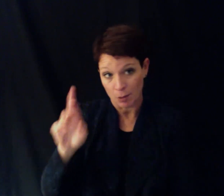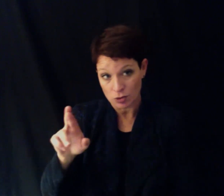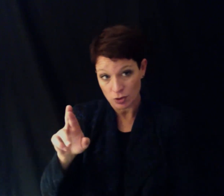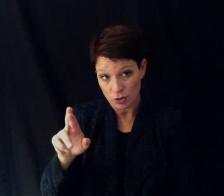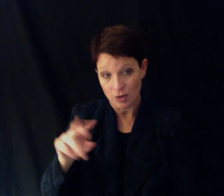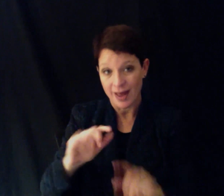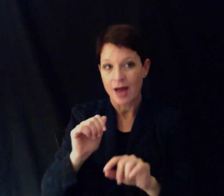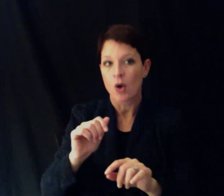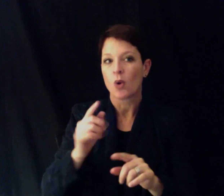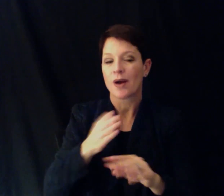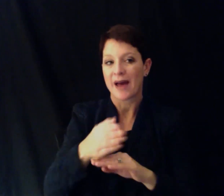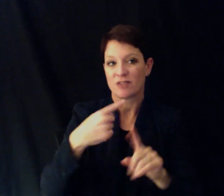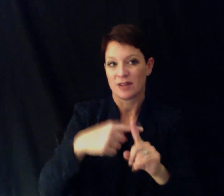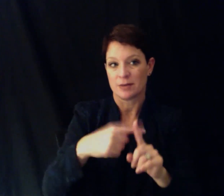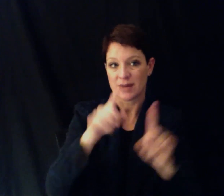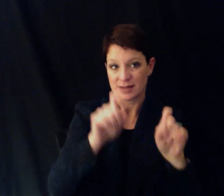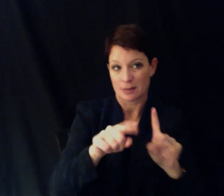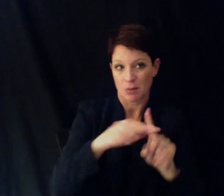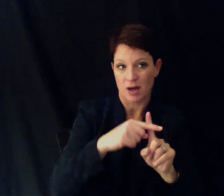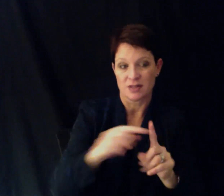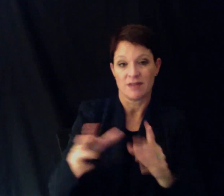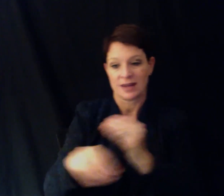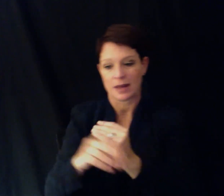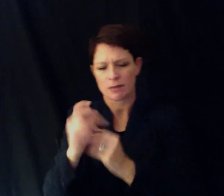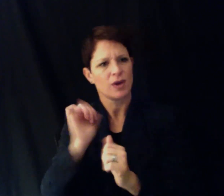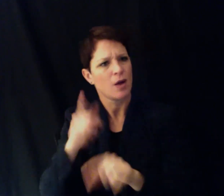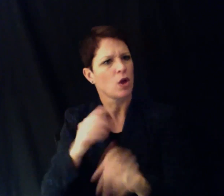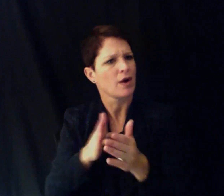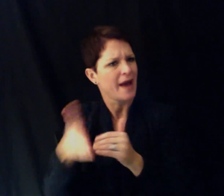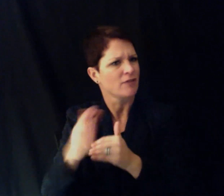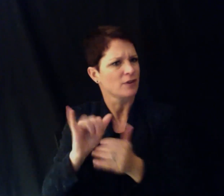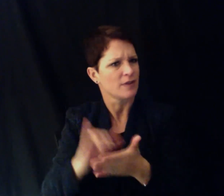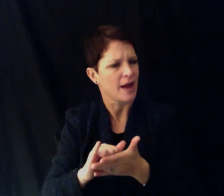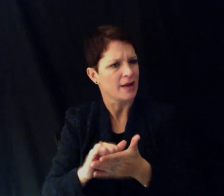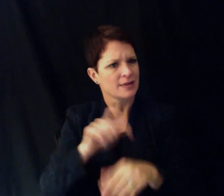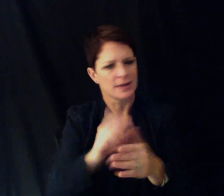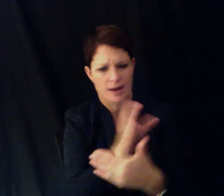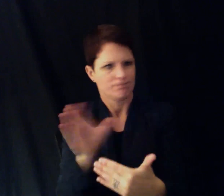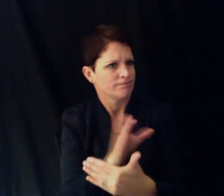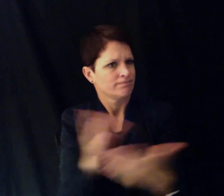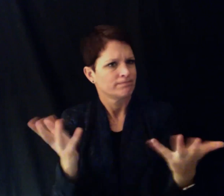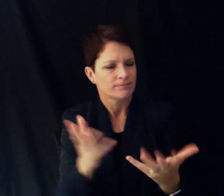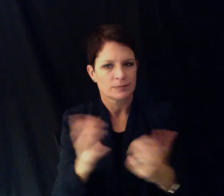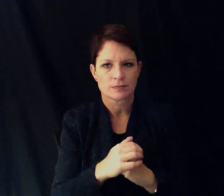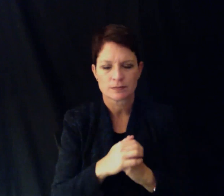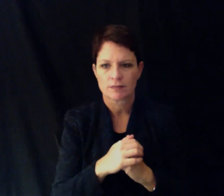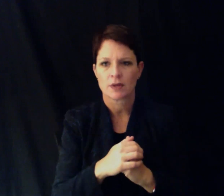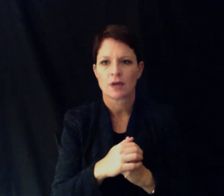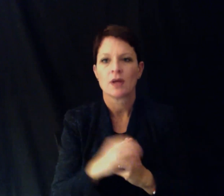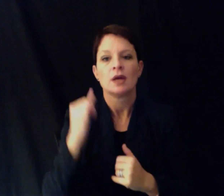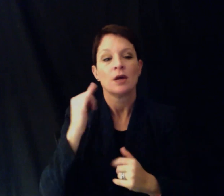long after they test positive should they get the booster? Yeah, that's a good question. When you've had